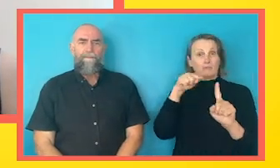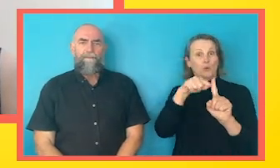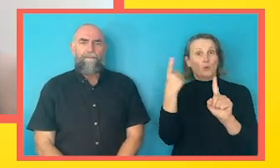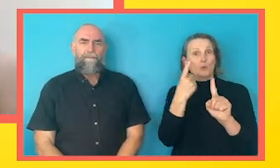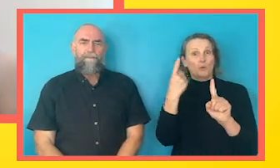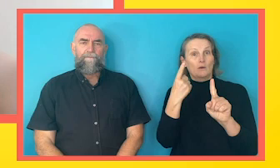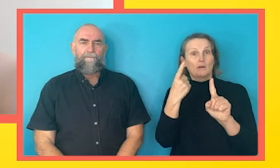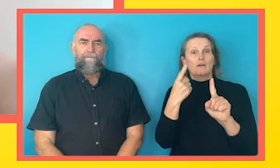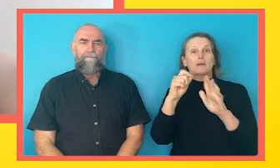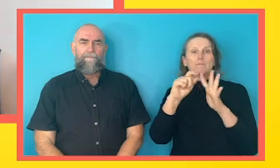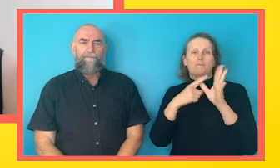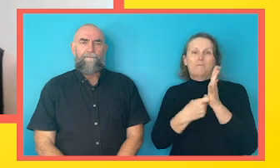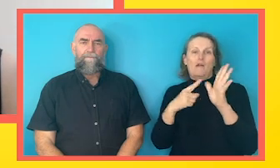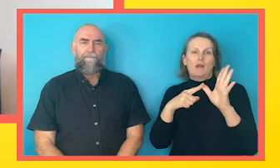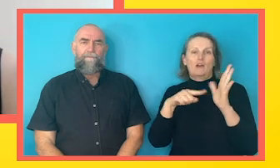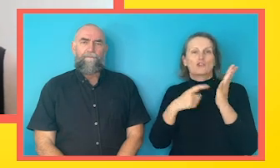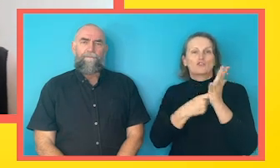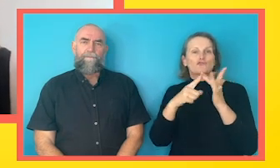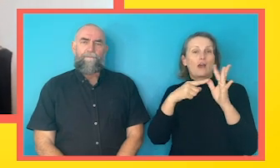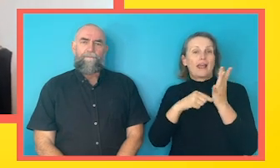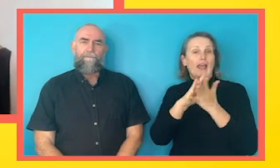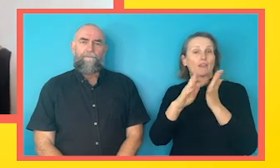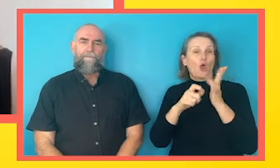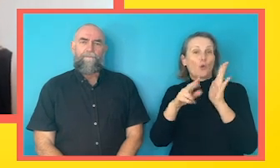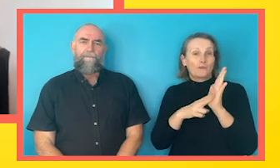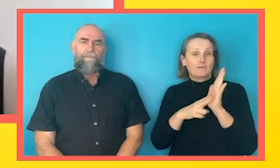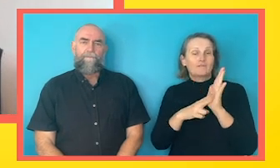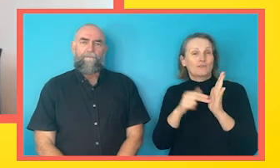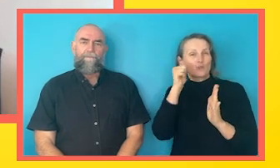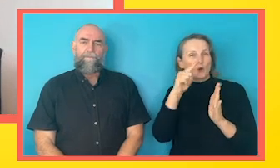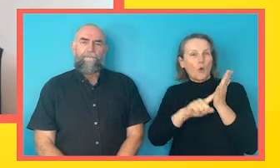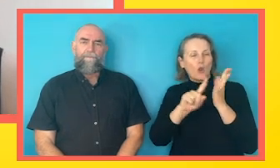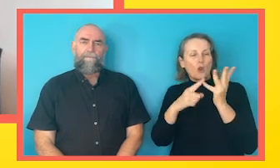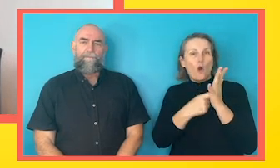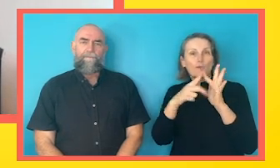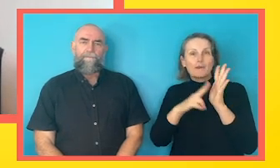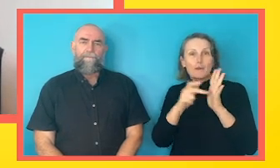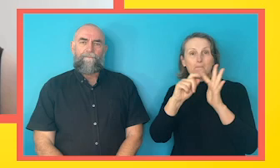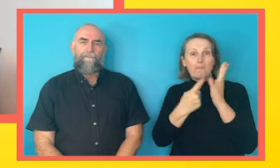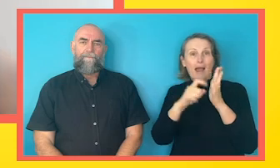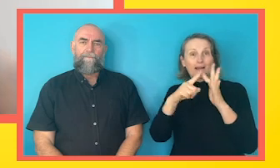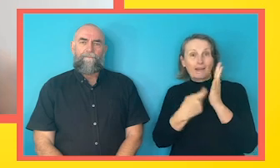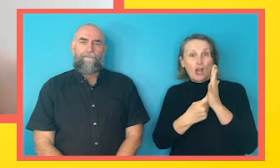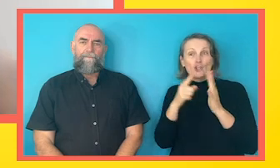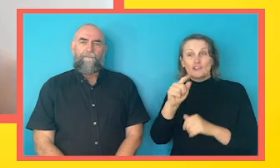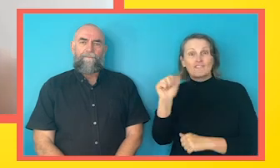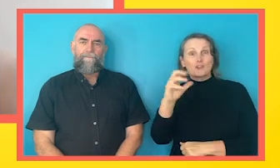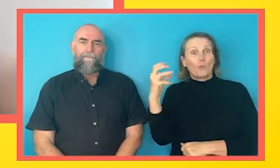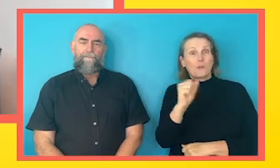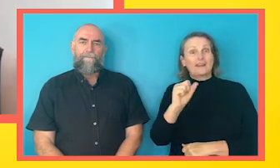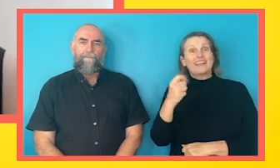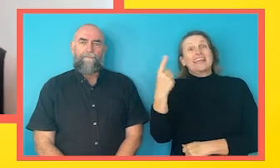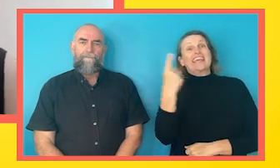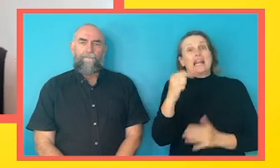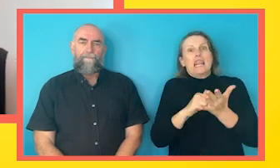be para-triathlon. So we've got Lauren Parker, who chalked up an extraordinary 11th consecutive